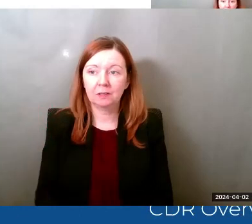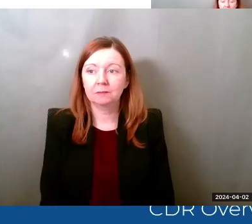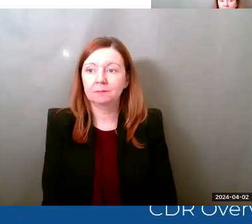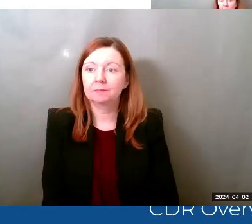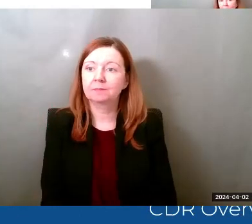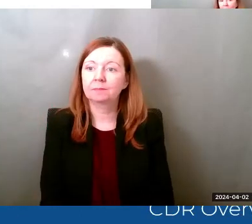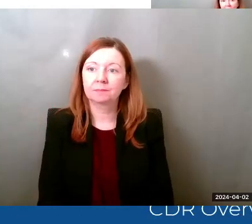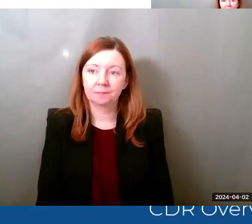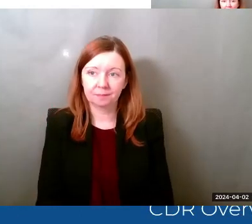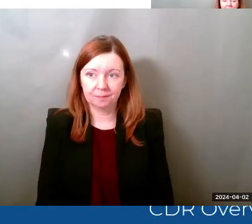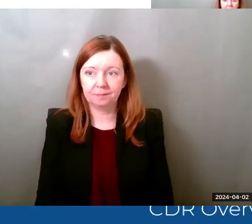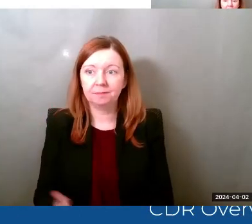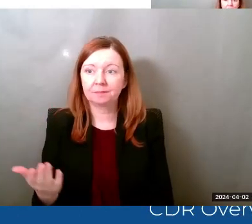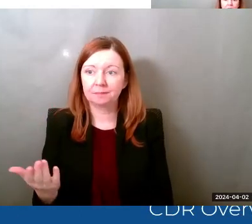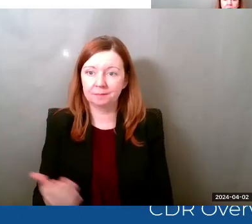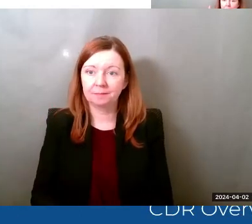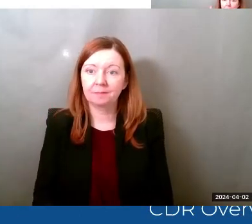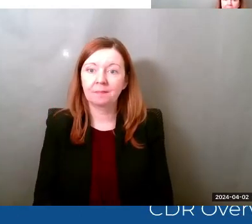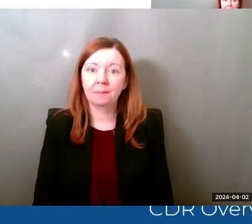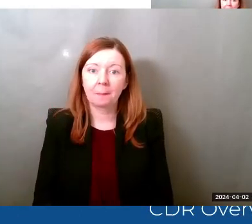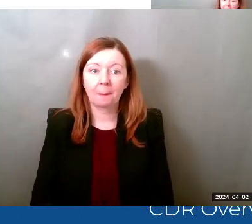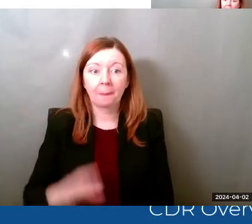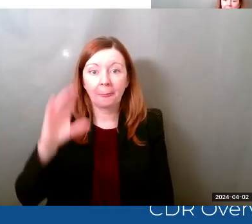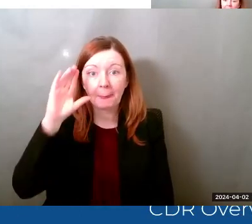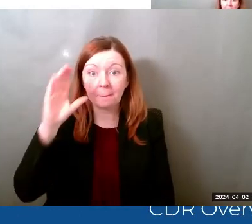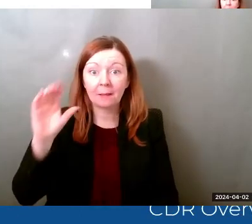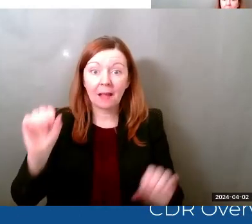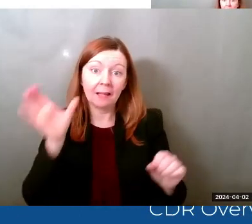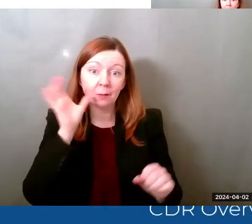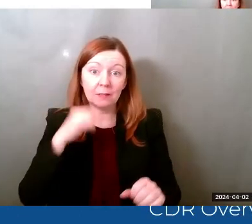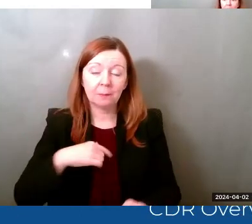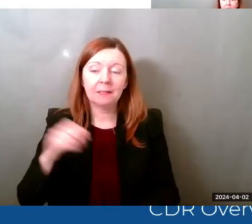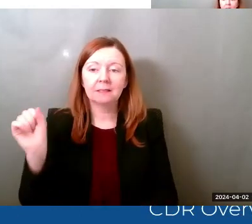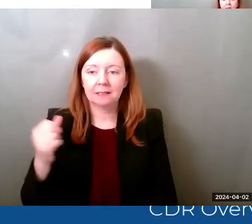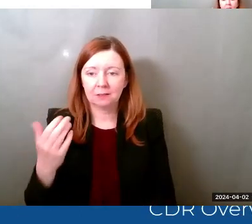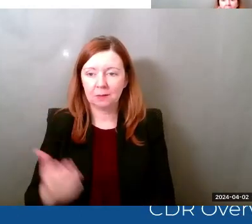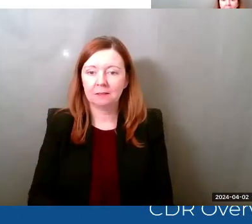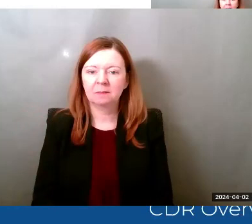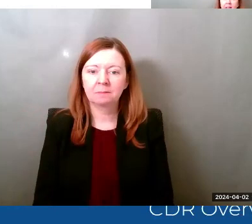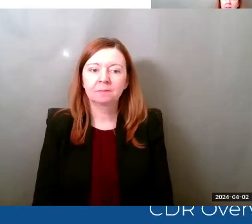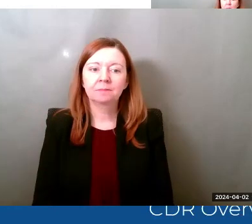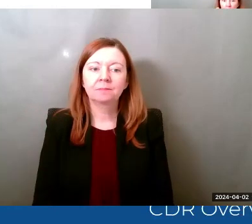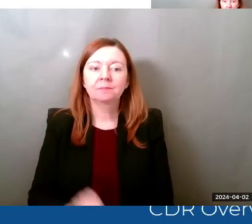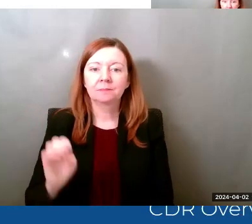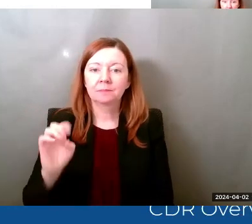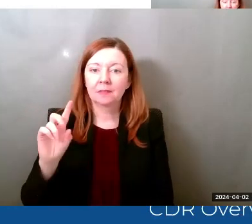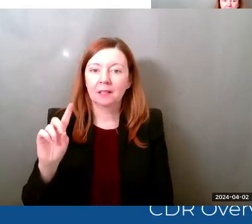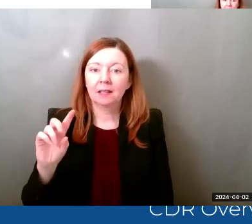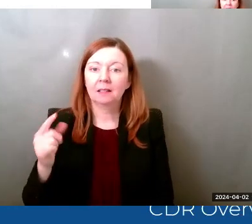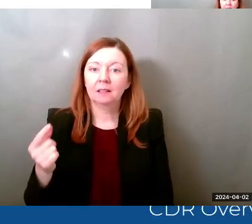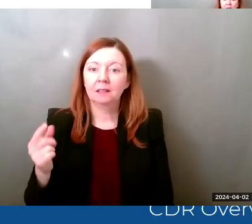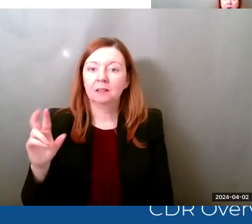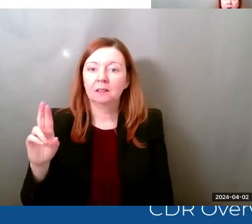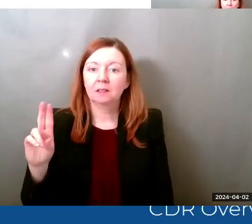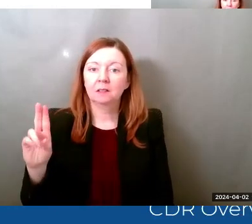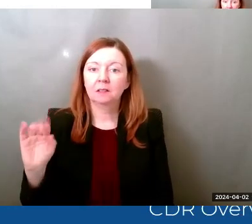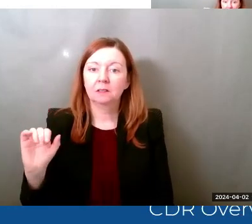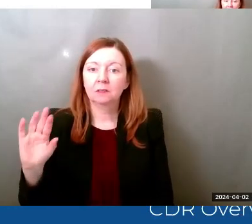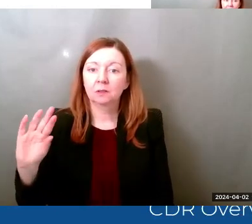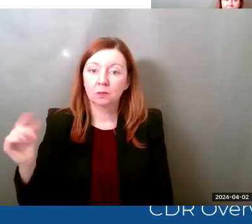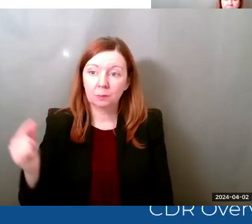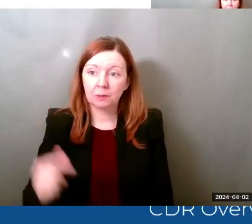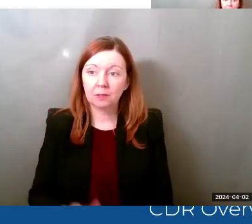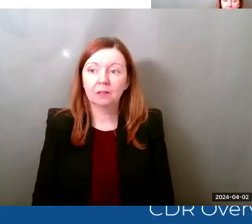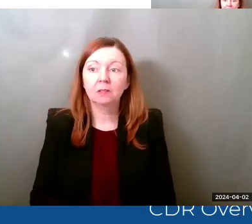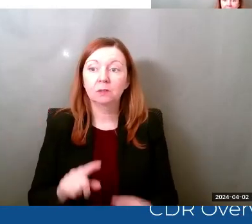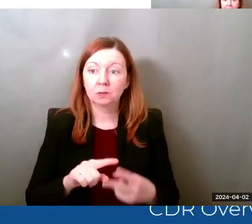Ed should be able to unmute at this time. Hi, can you hear me? Yes. Yes, I'm Ed Gruberg, and I have a